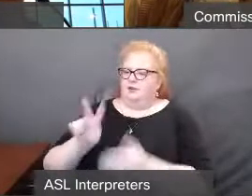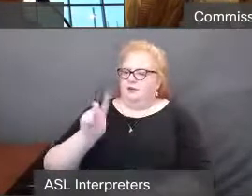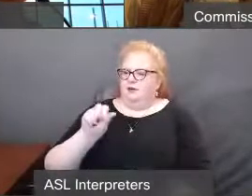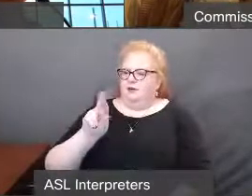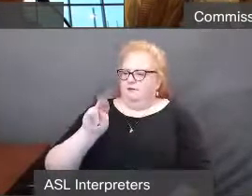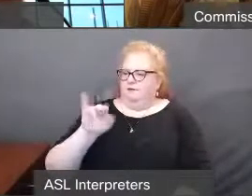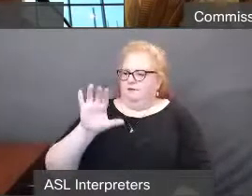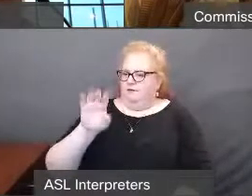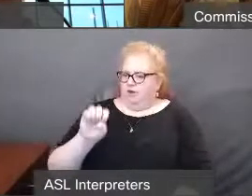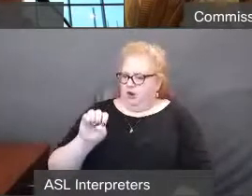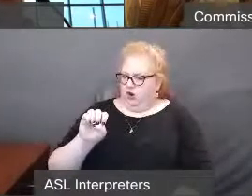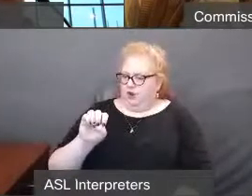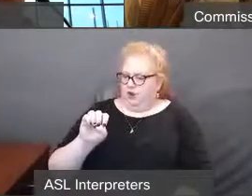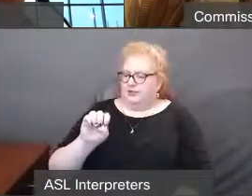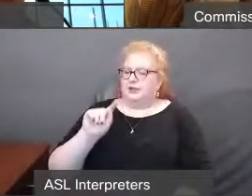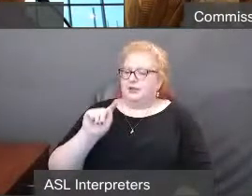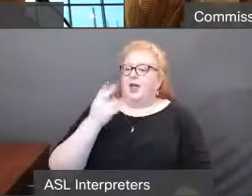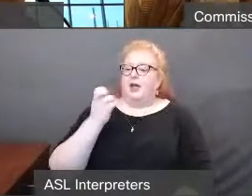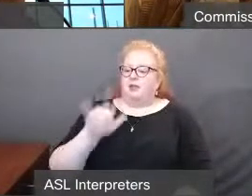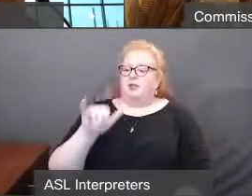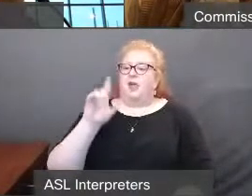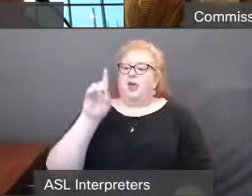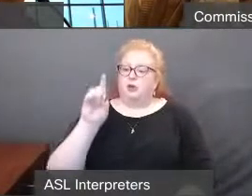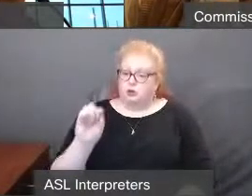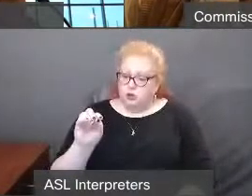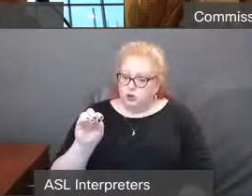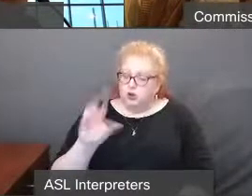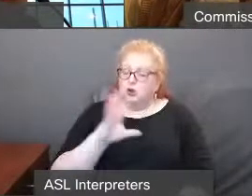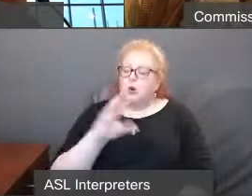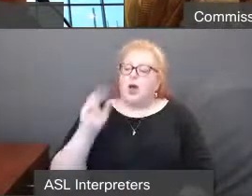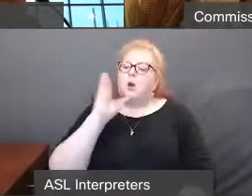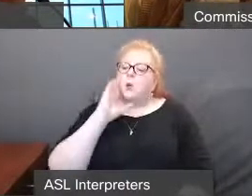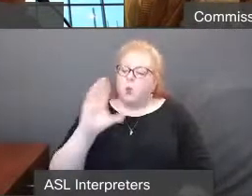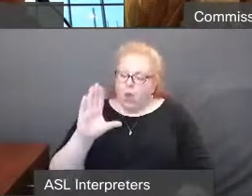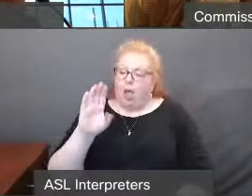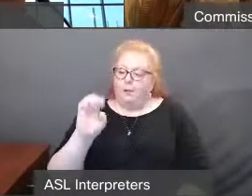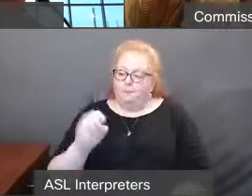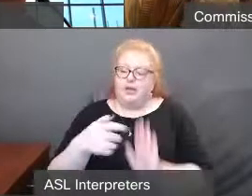and they will be required to